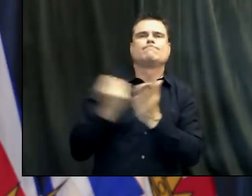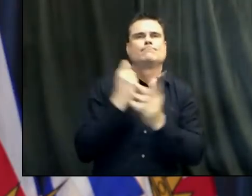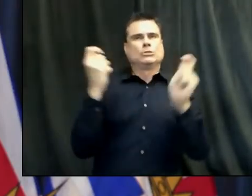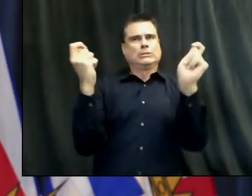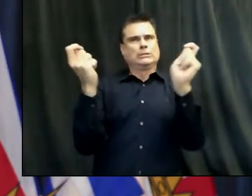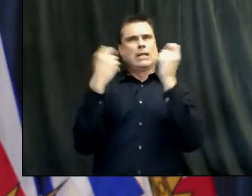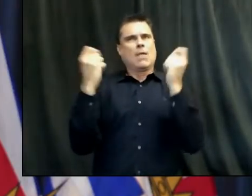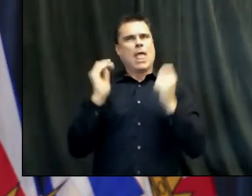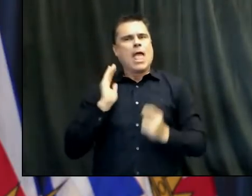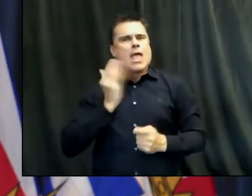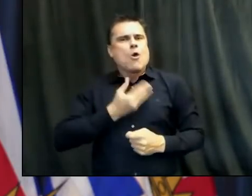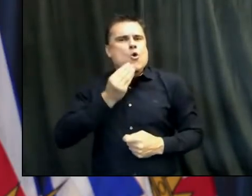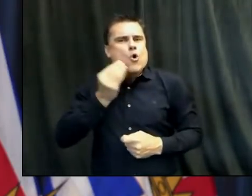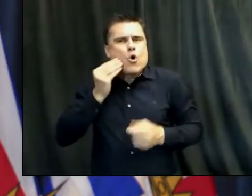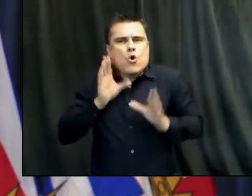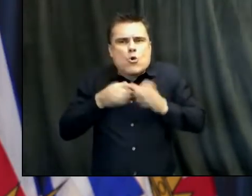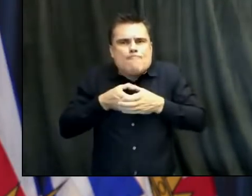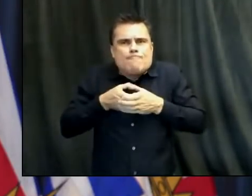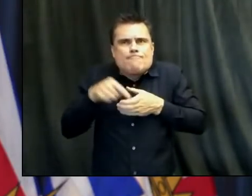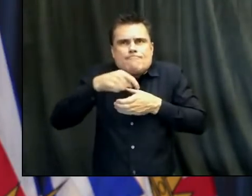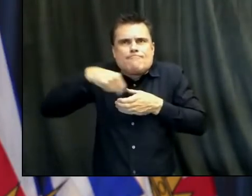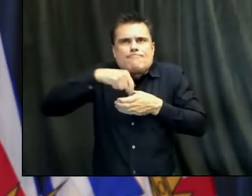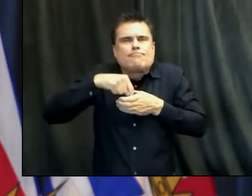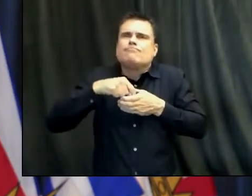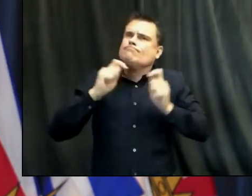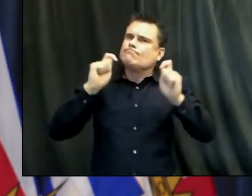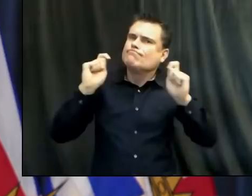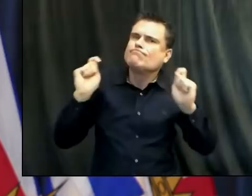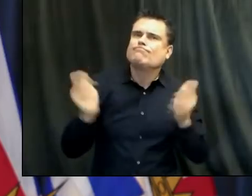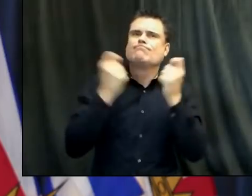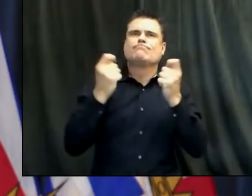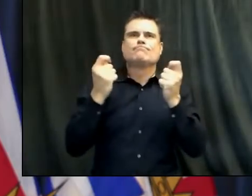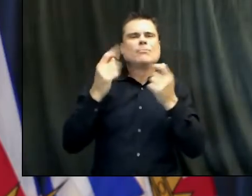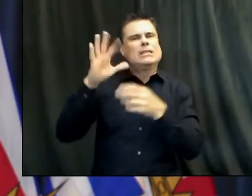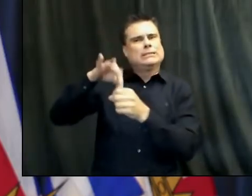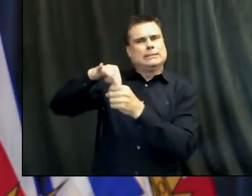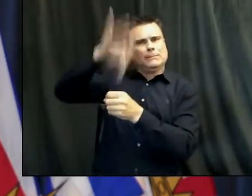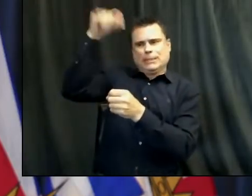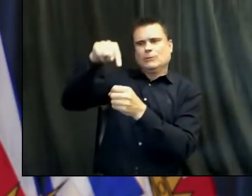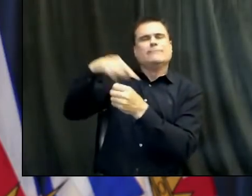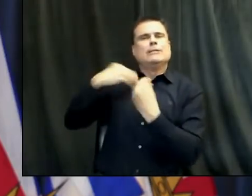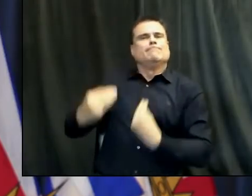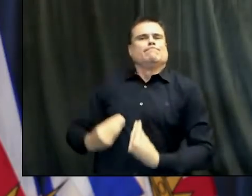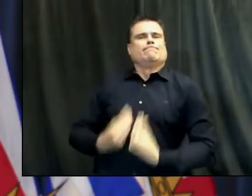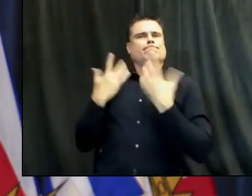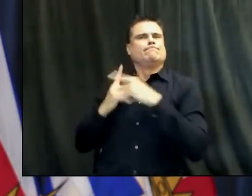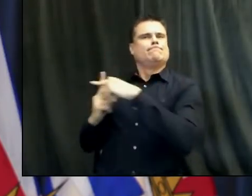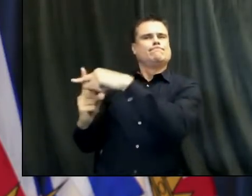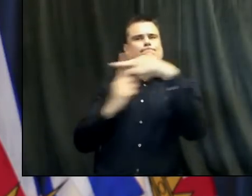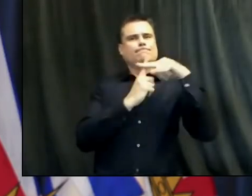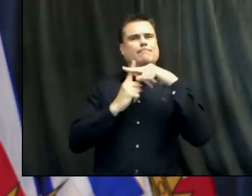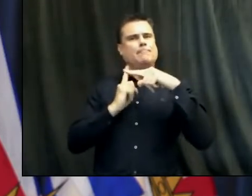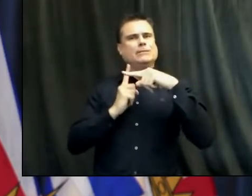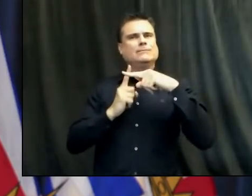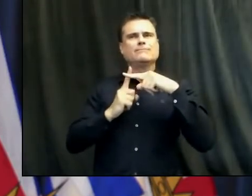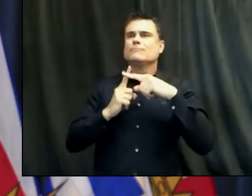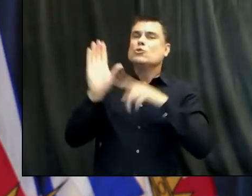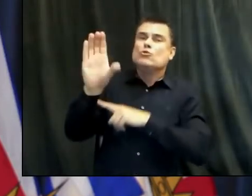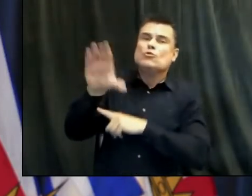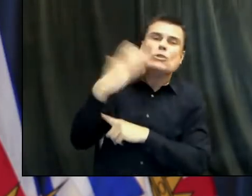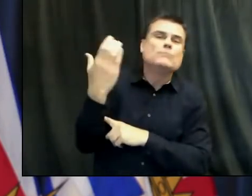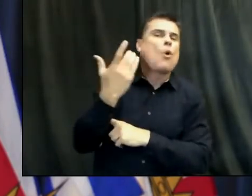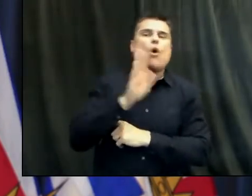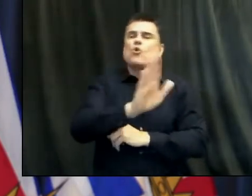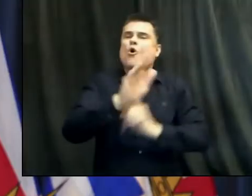season, whether it's Christmas or other occasion, that that will be memorable, I think, in a time when surely